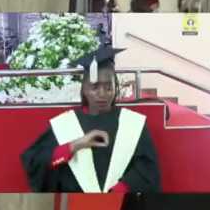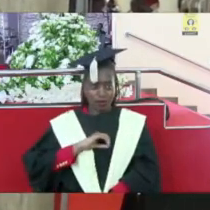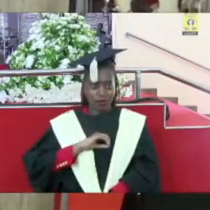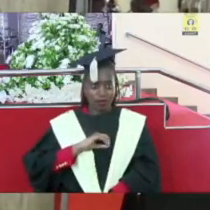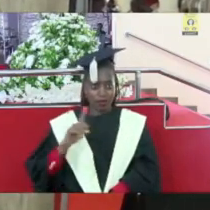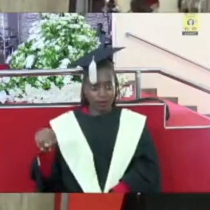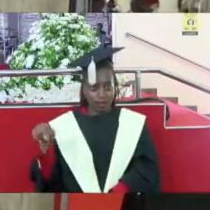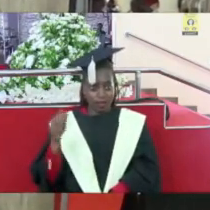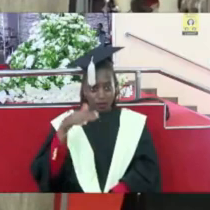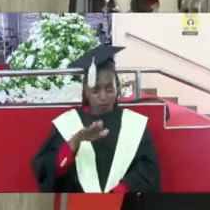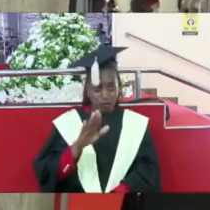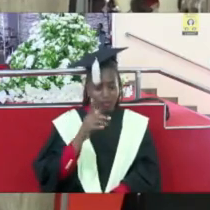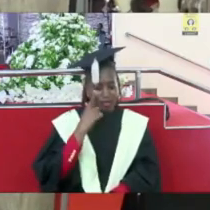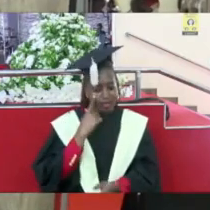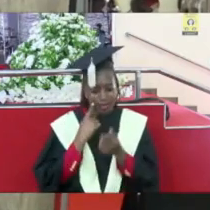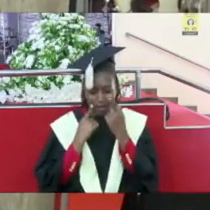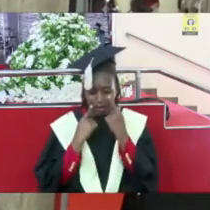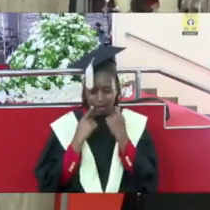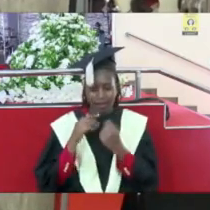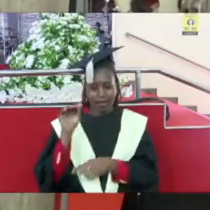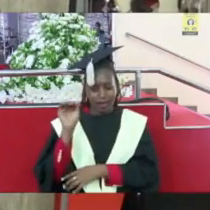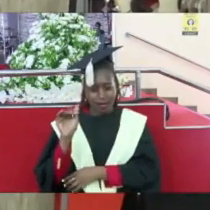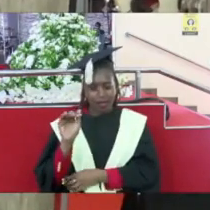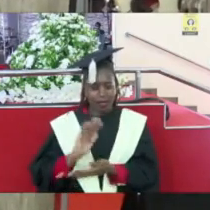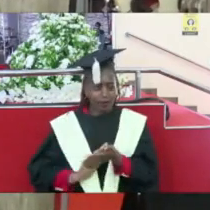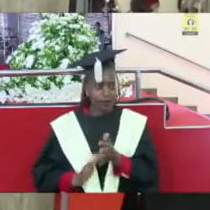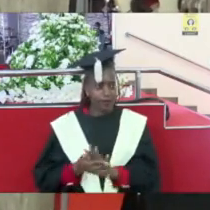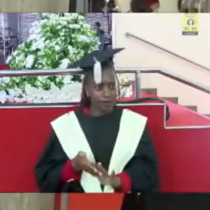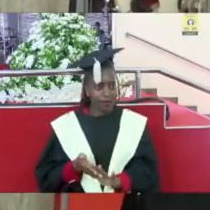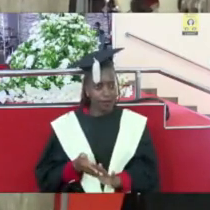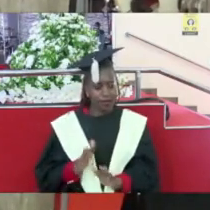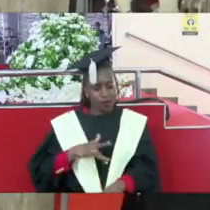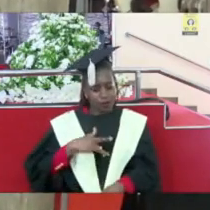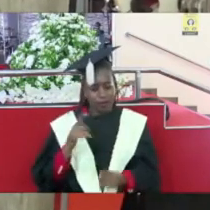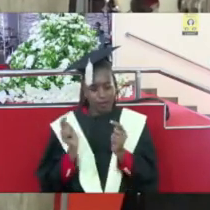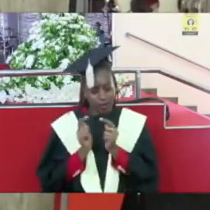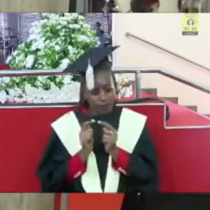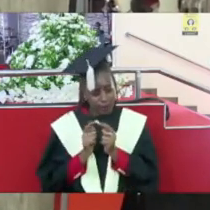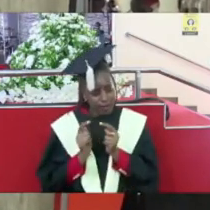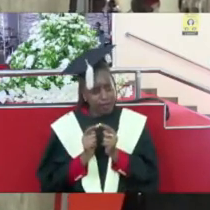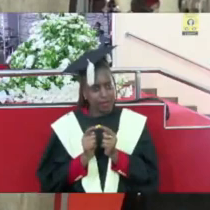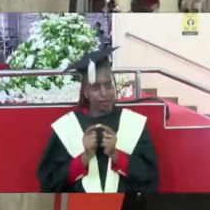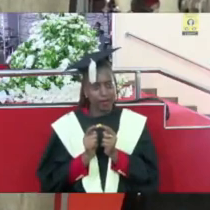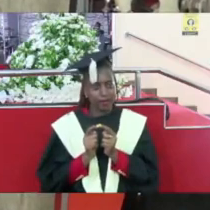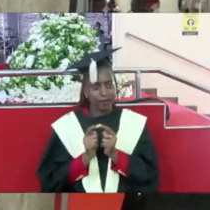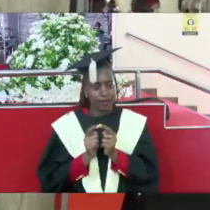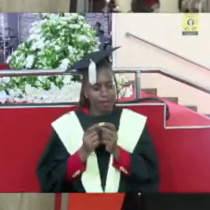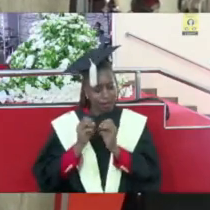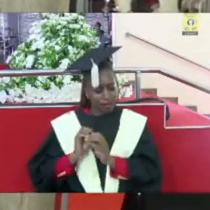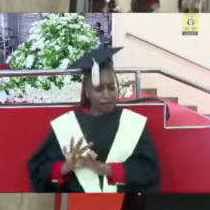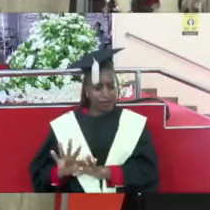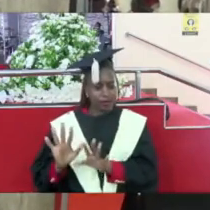kulia na kusononeka. Repenting is crying. Na uchungu. And pain. Na kuachilia. And letting it